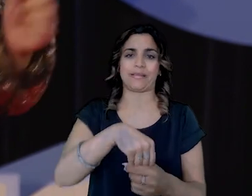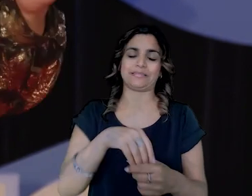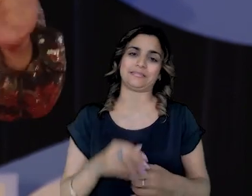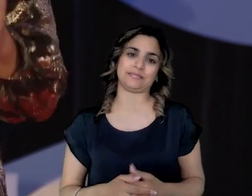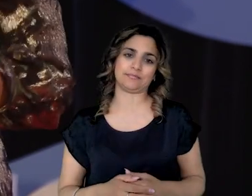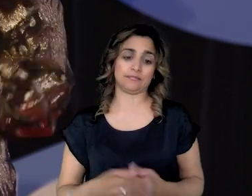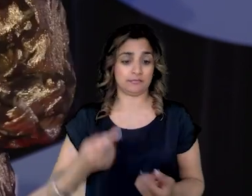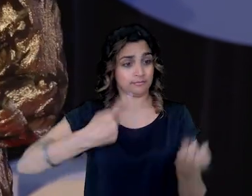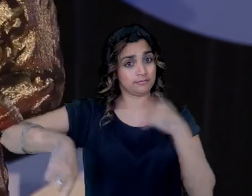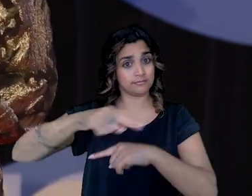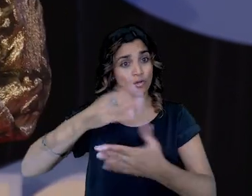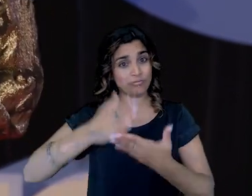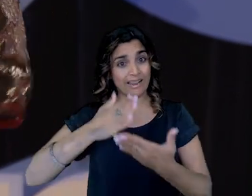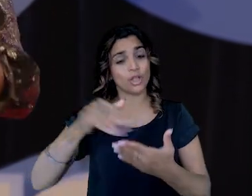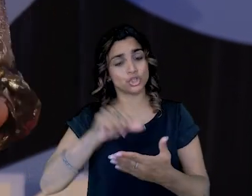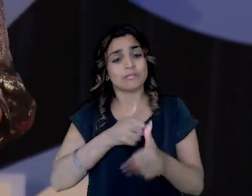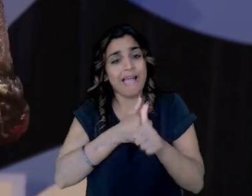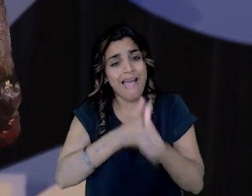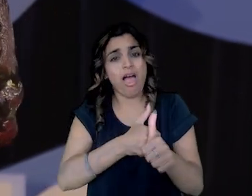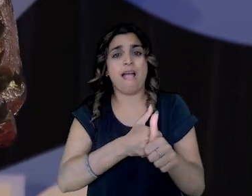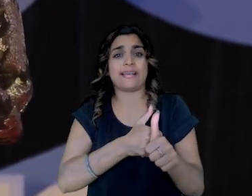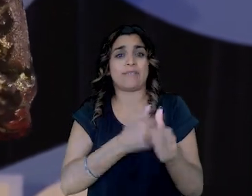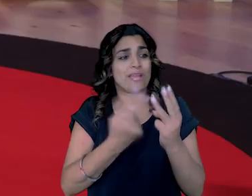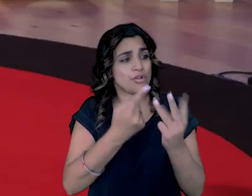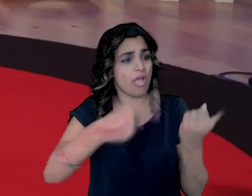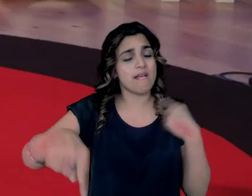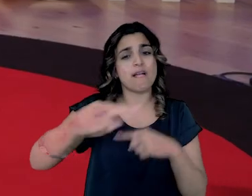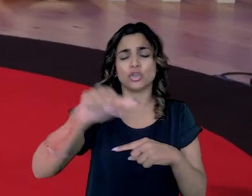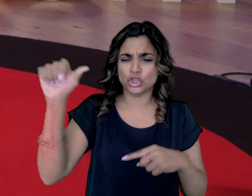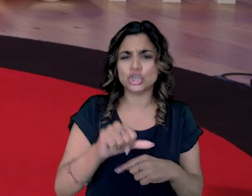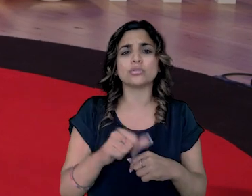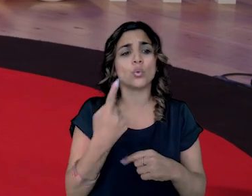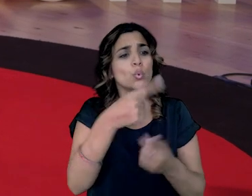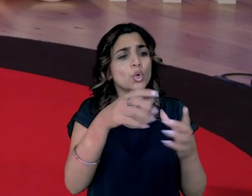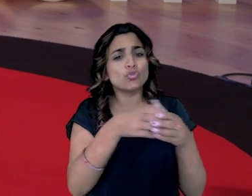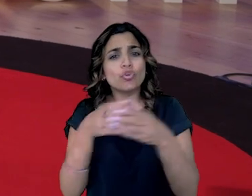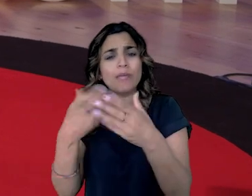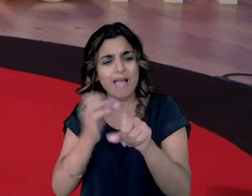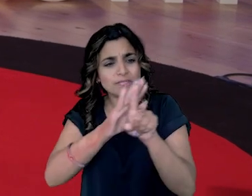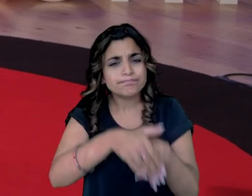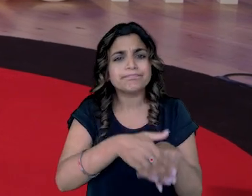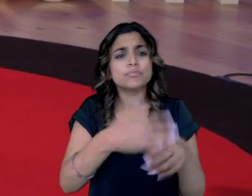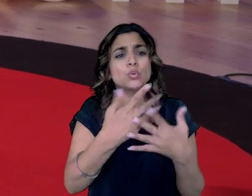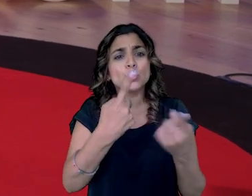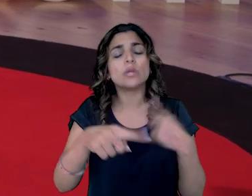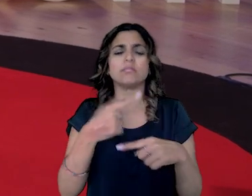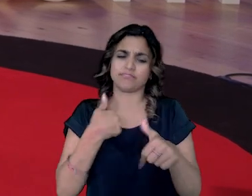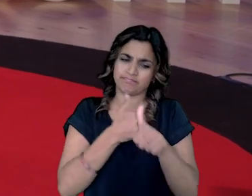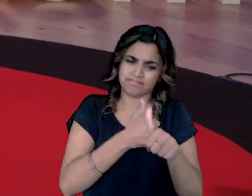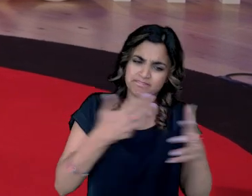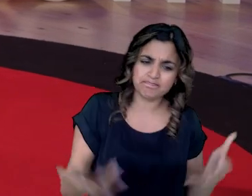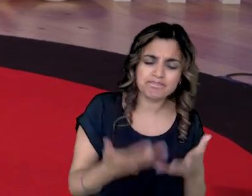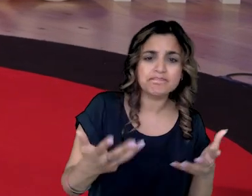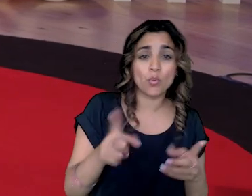and it's in our own self-interests to be allies to people from marginalized and oppressed groups because ultimately